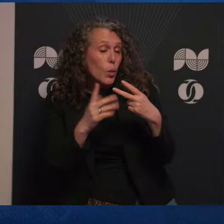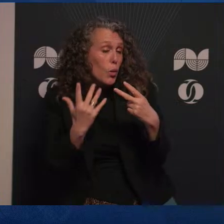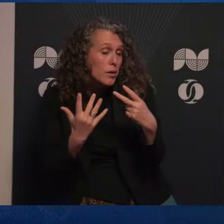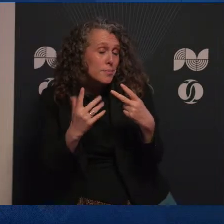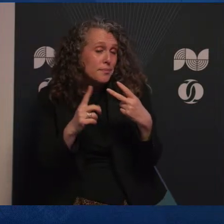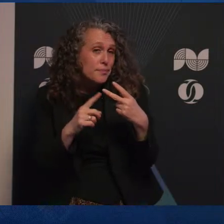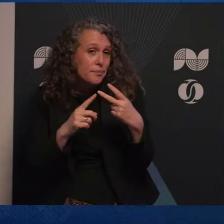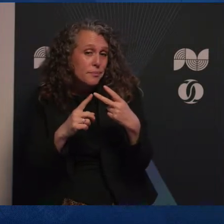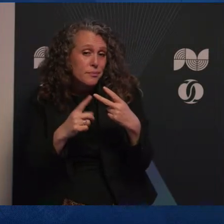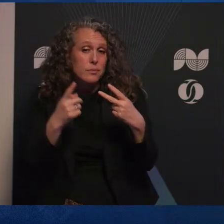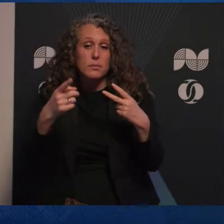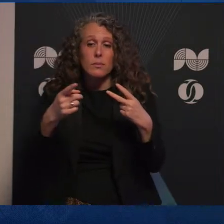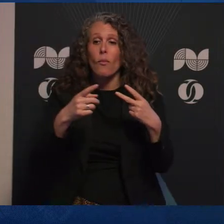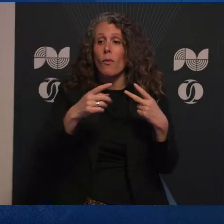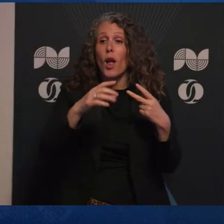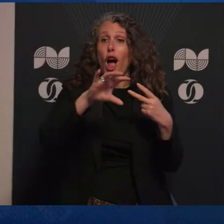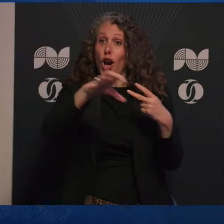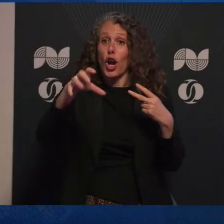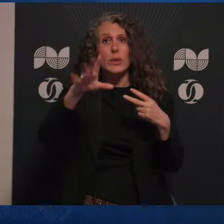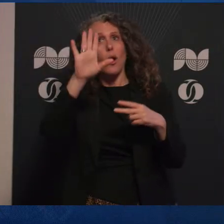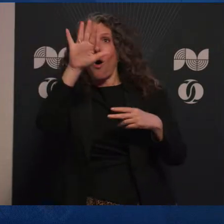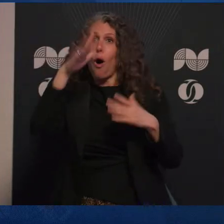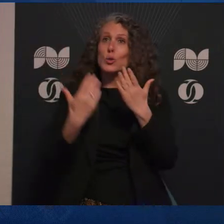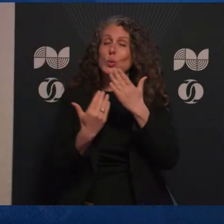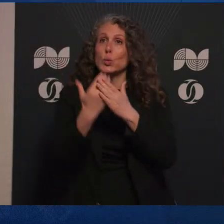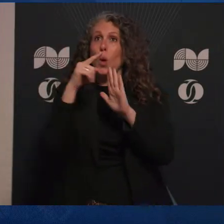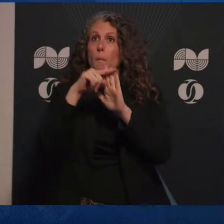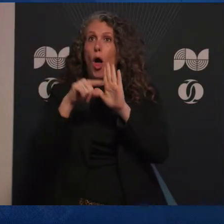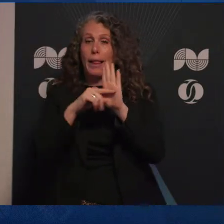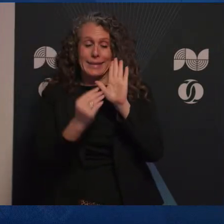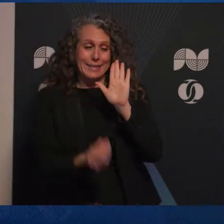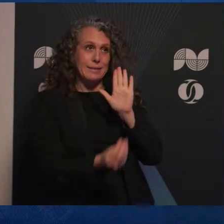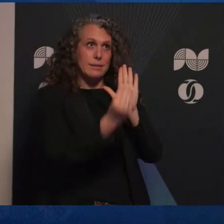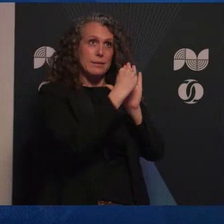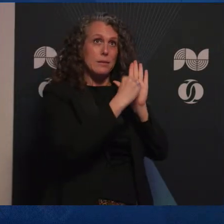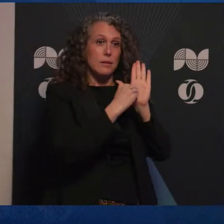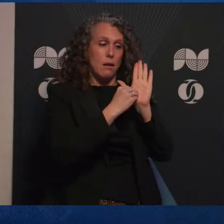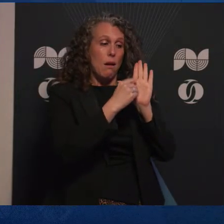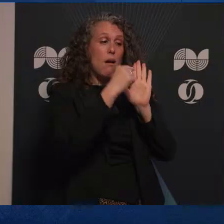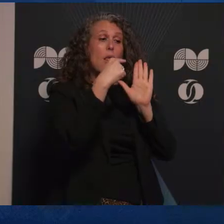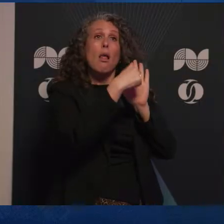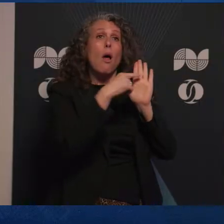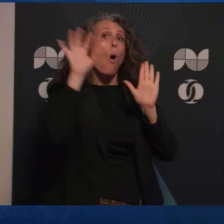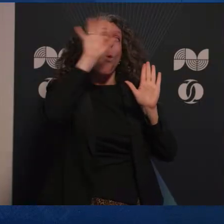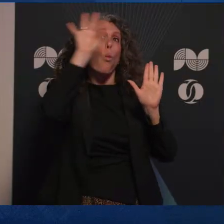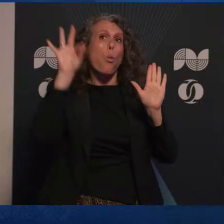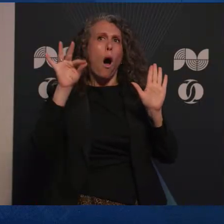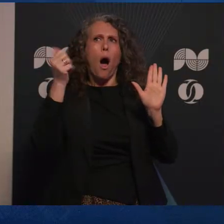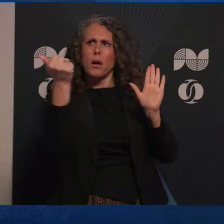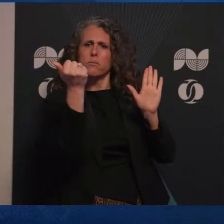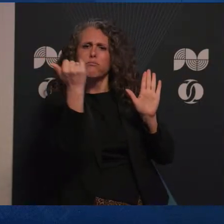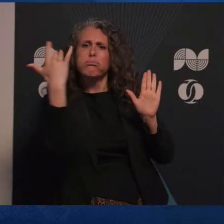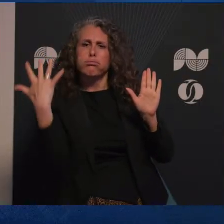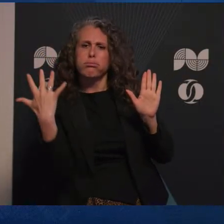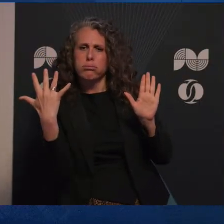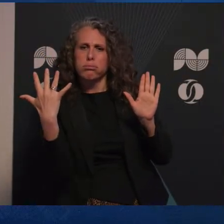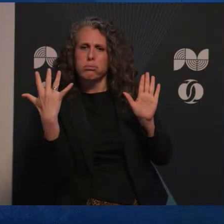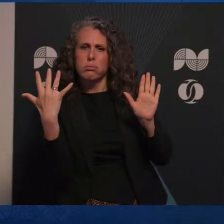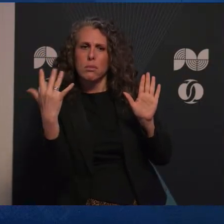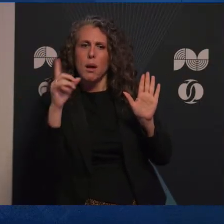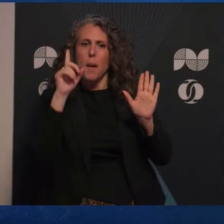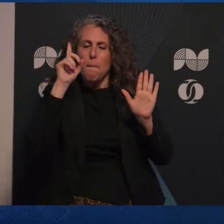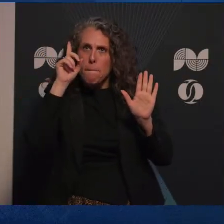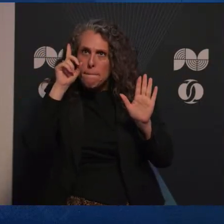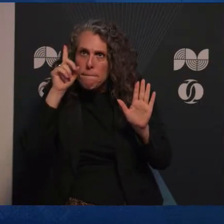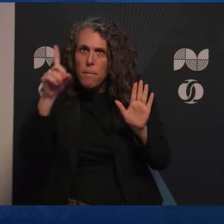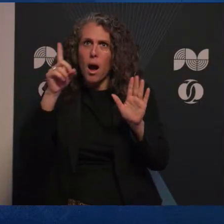often introducing these policies targeting multiple objectives without having a clear hierarchy between